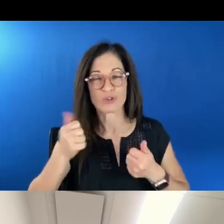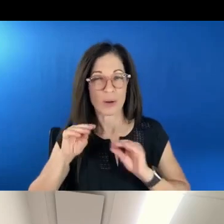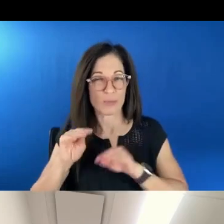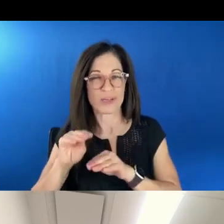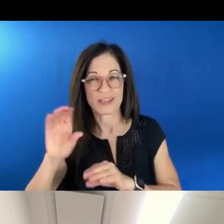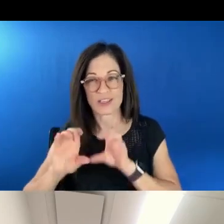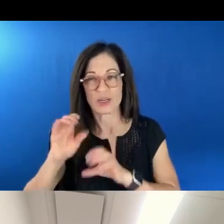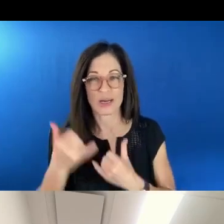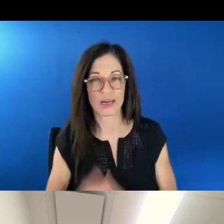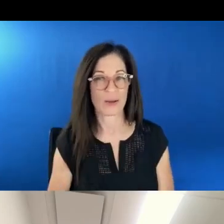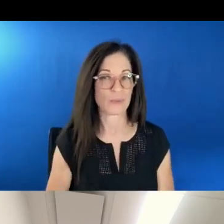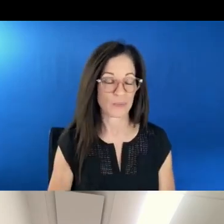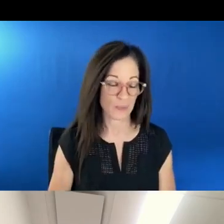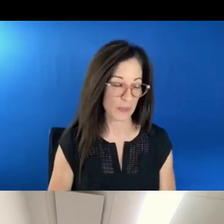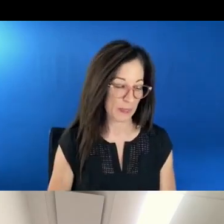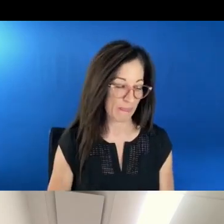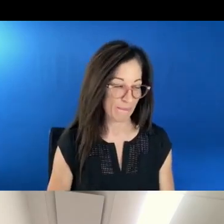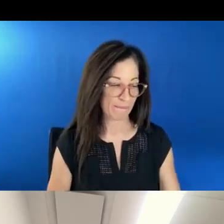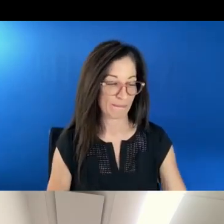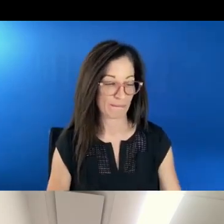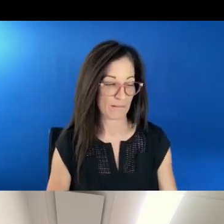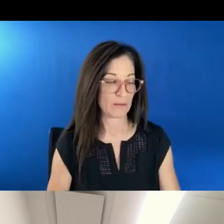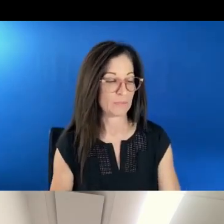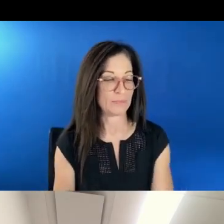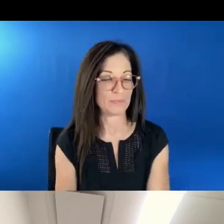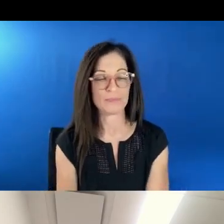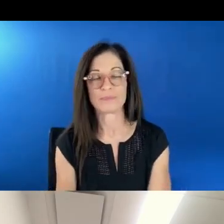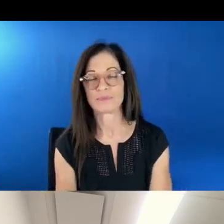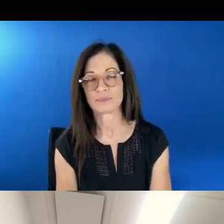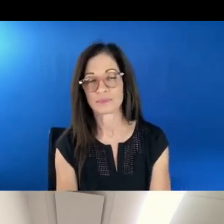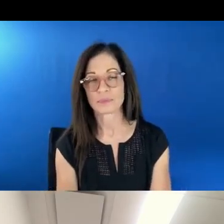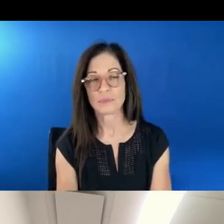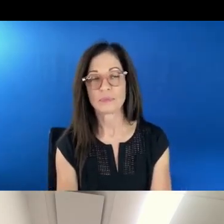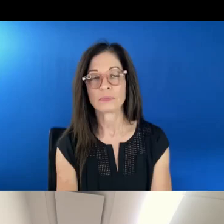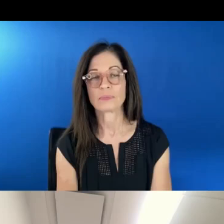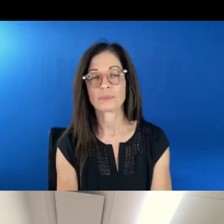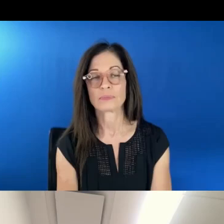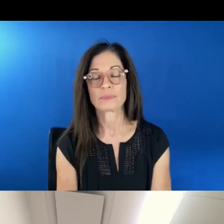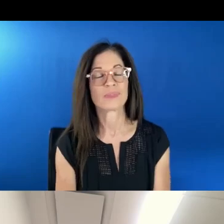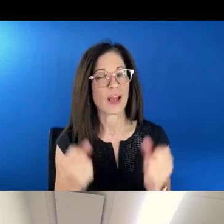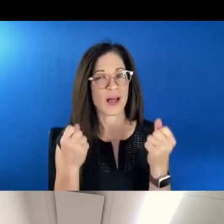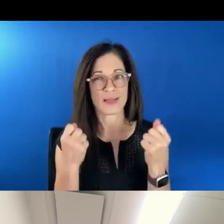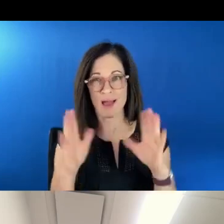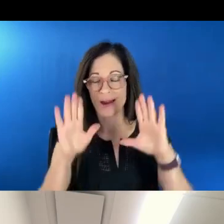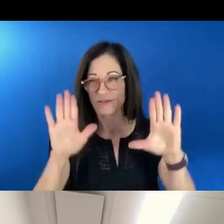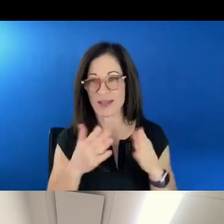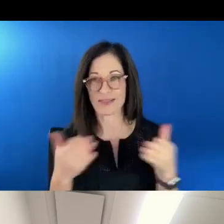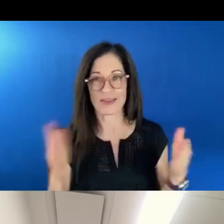chat. So a lot of great things about 988 Day, and I love the graphic